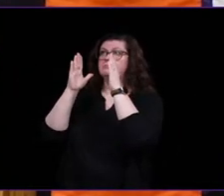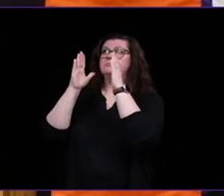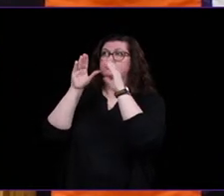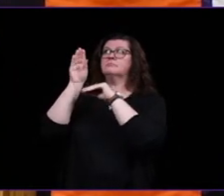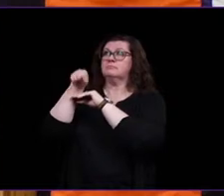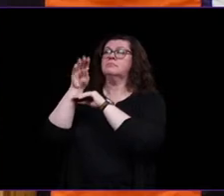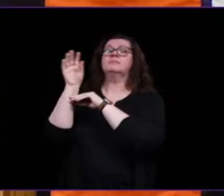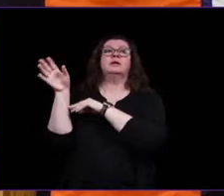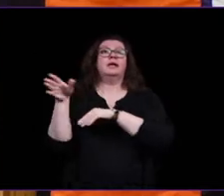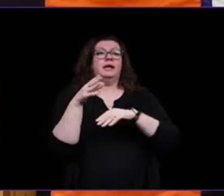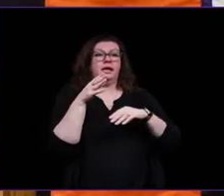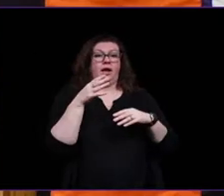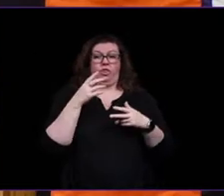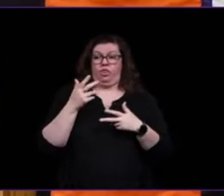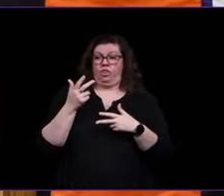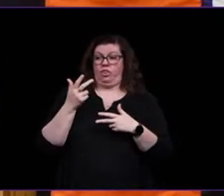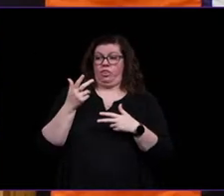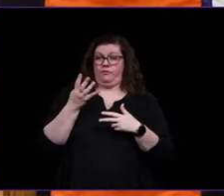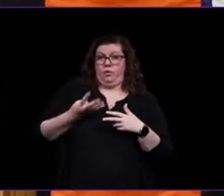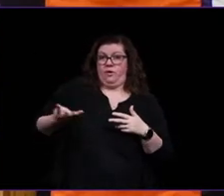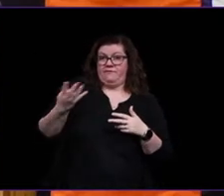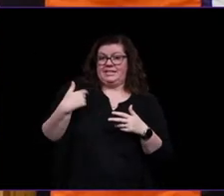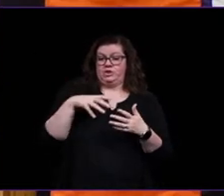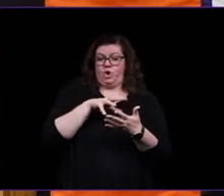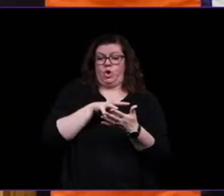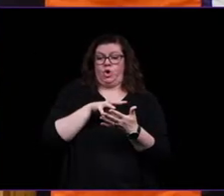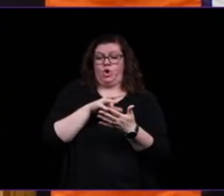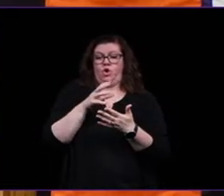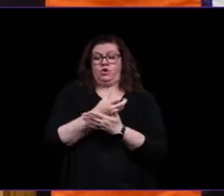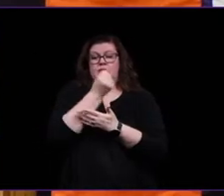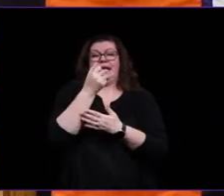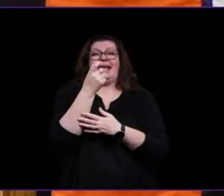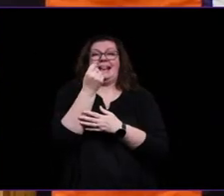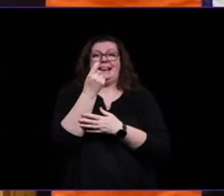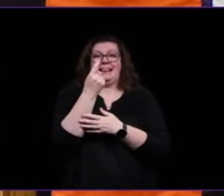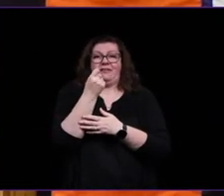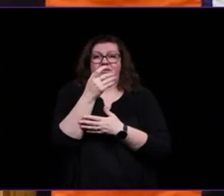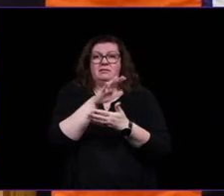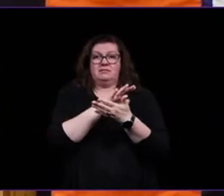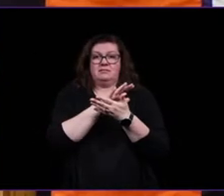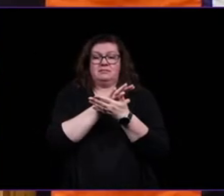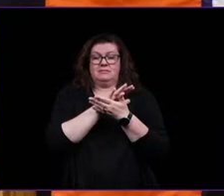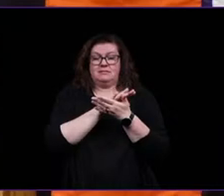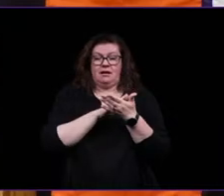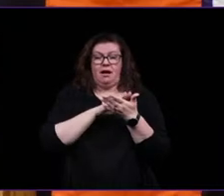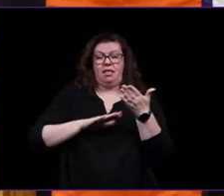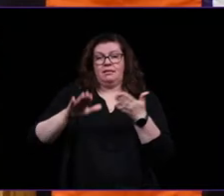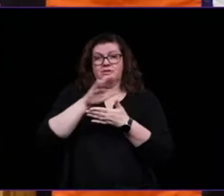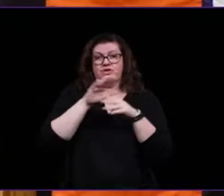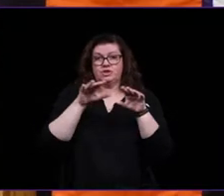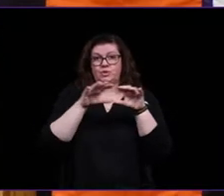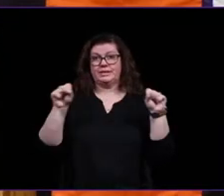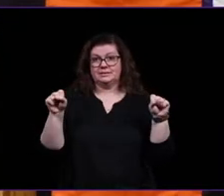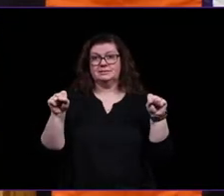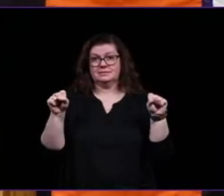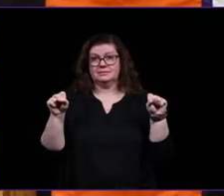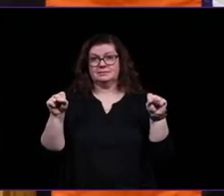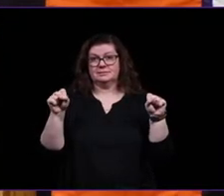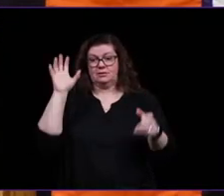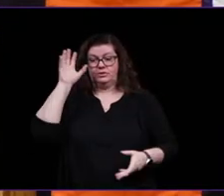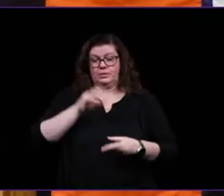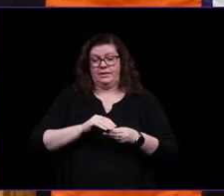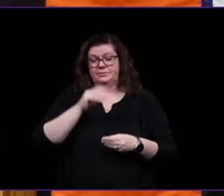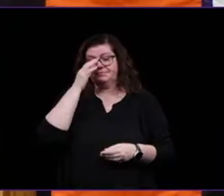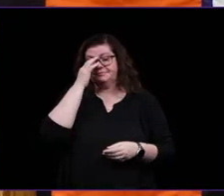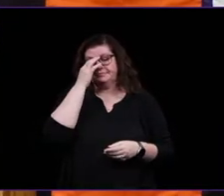earned 11 college degrees, including 7 graduate degrees and 1 honorary doctorate. I believe one of the proudest days